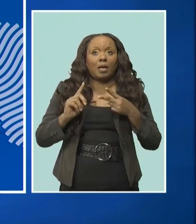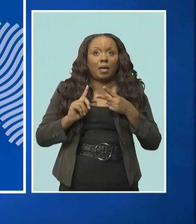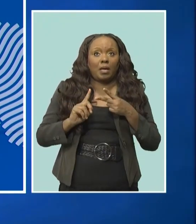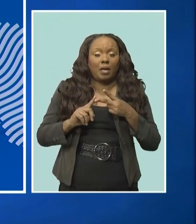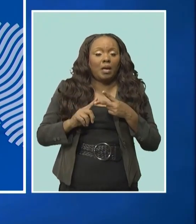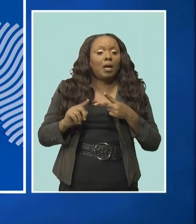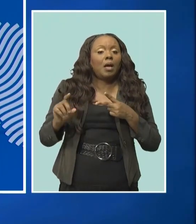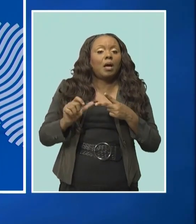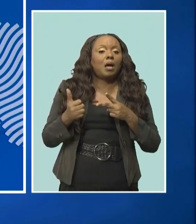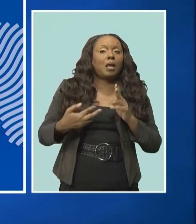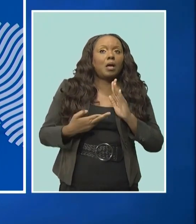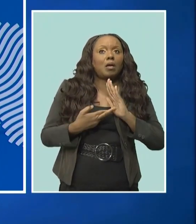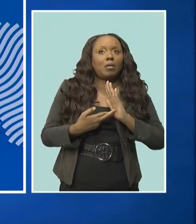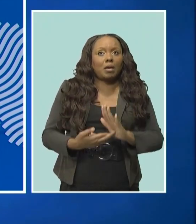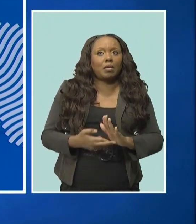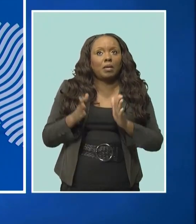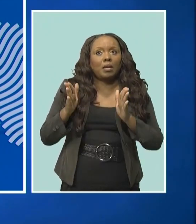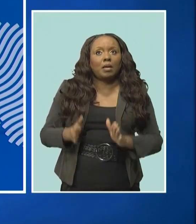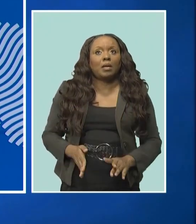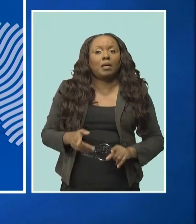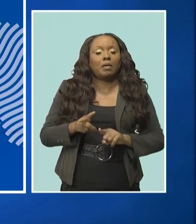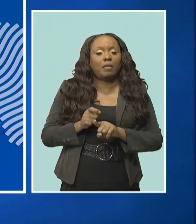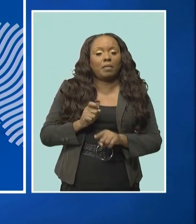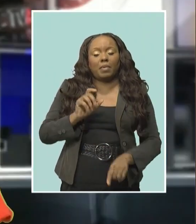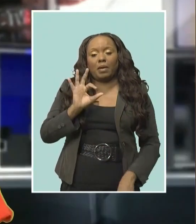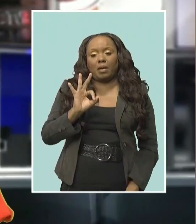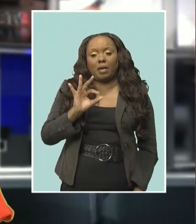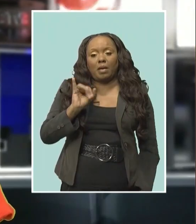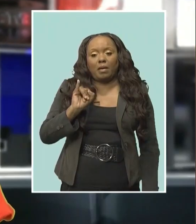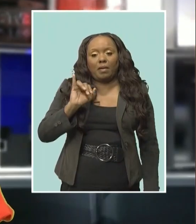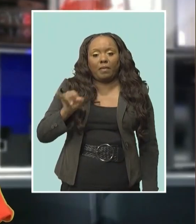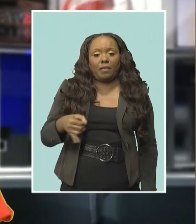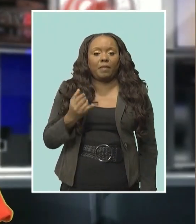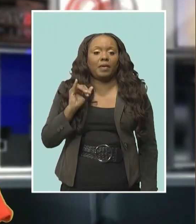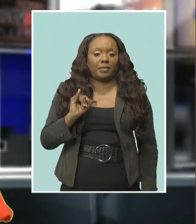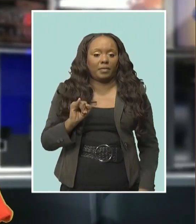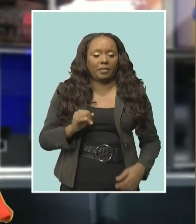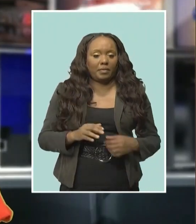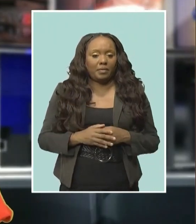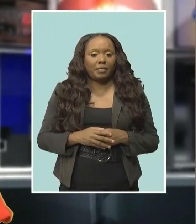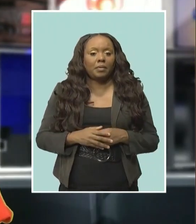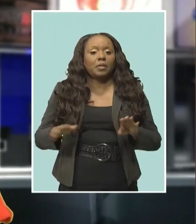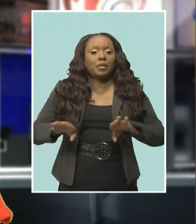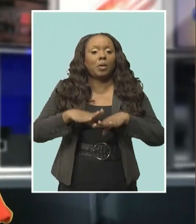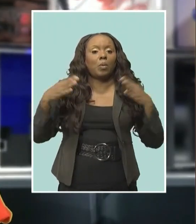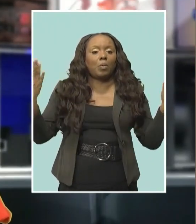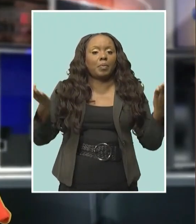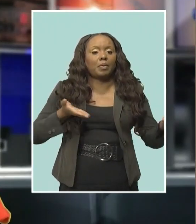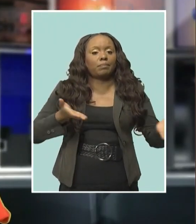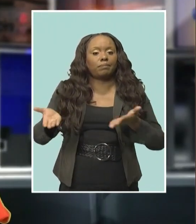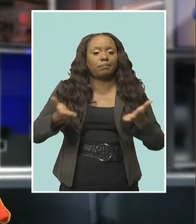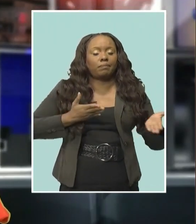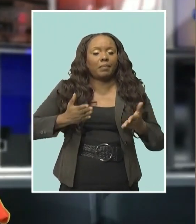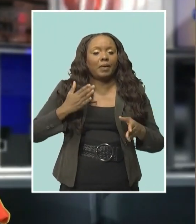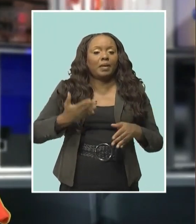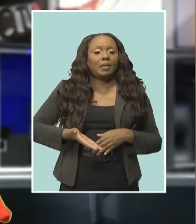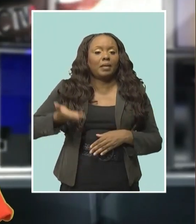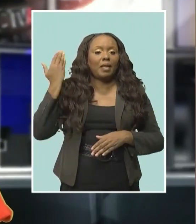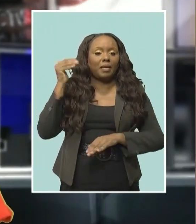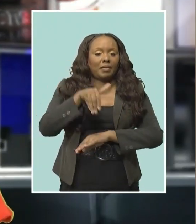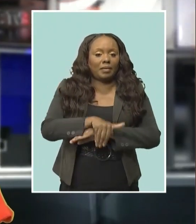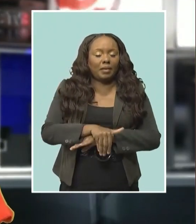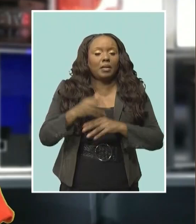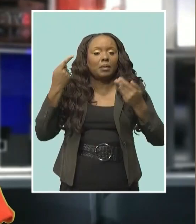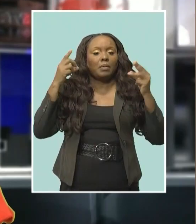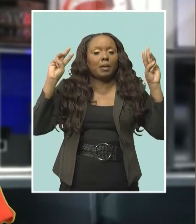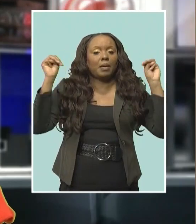Luke Dumvalu of Fiji. And at the opening ceremony last evening, Prime Minister Mia Motley